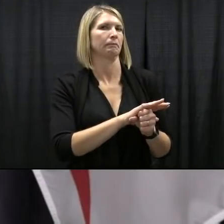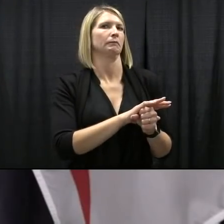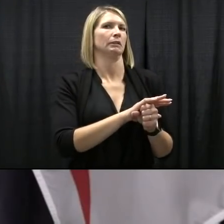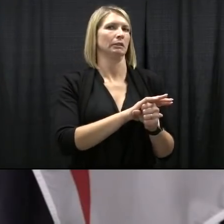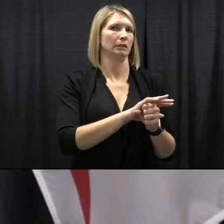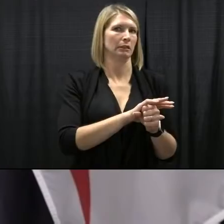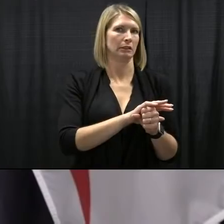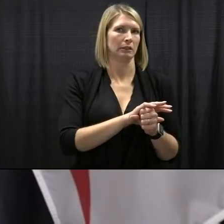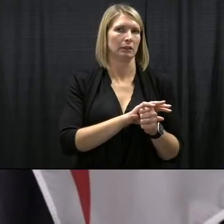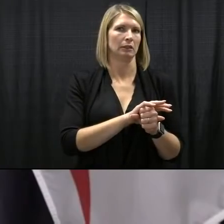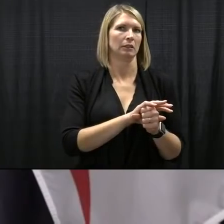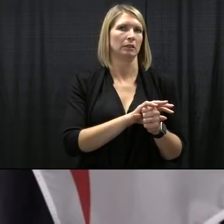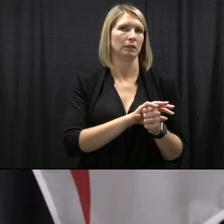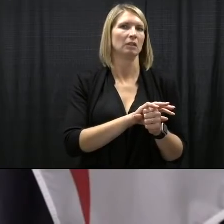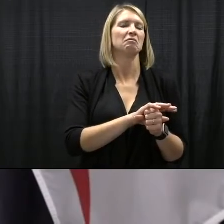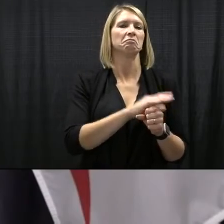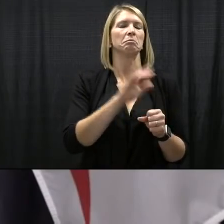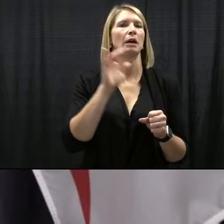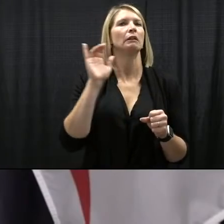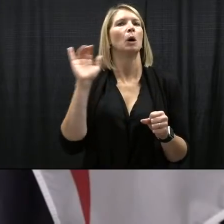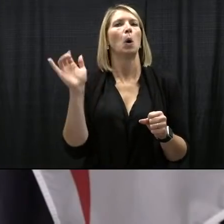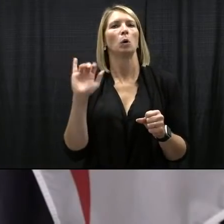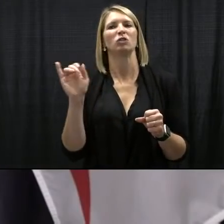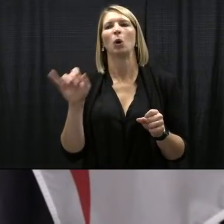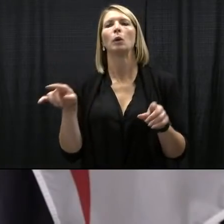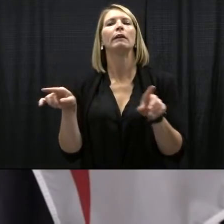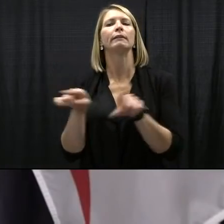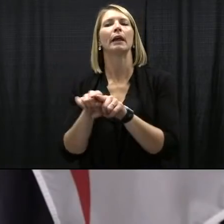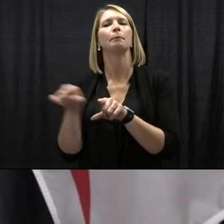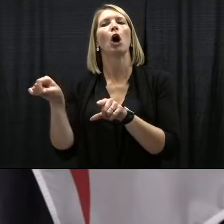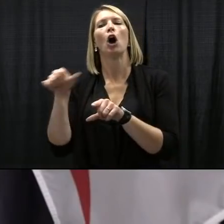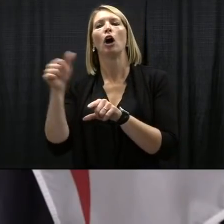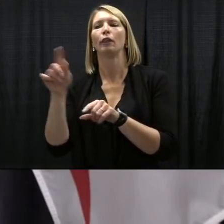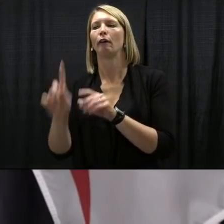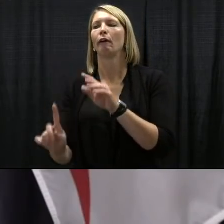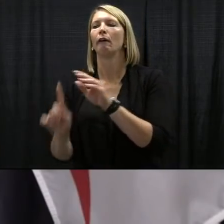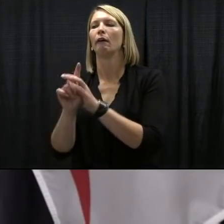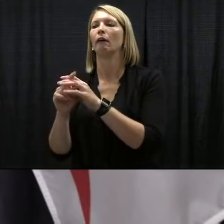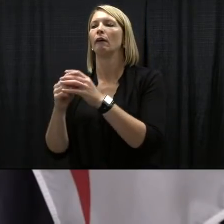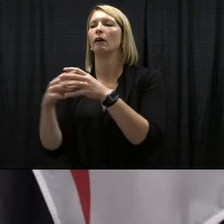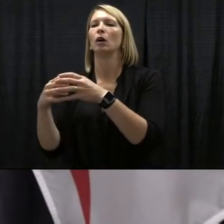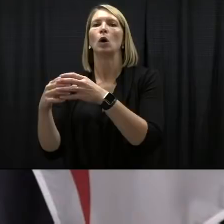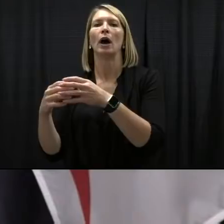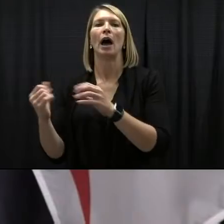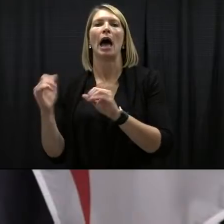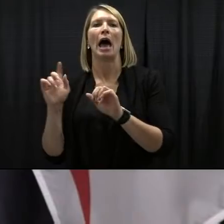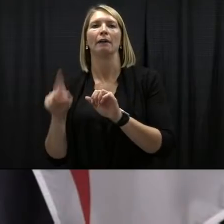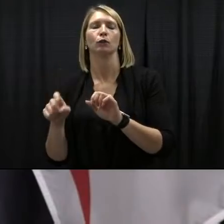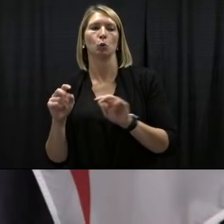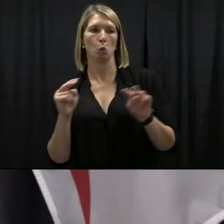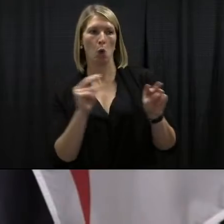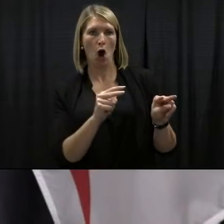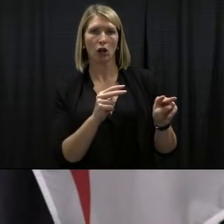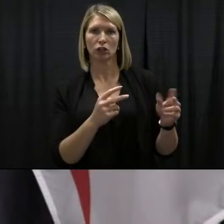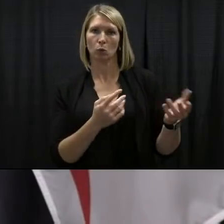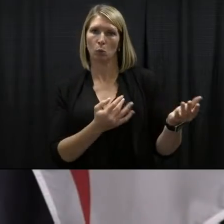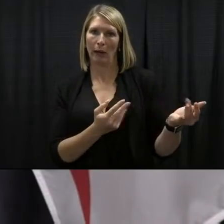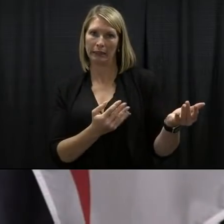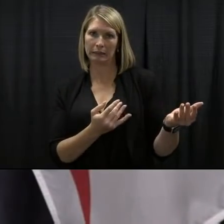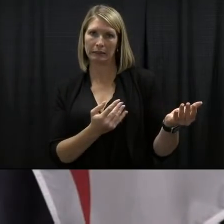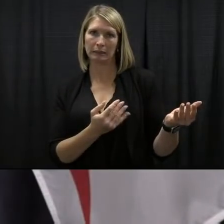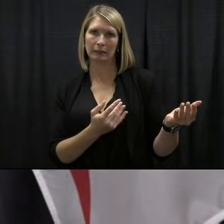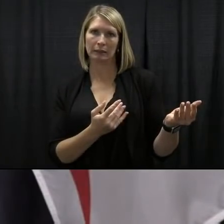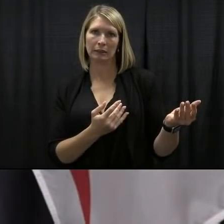of cases that we've seen in other places. So we have to watch and wait and see what the testing shows. That will be